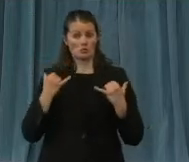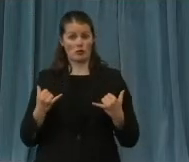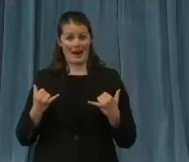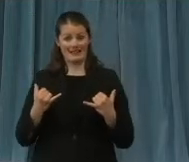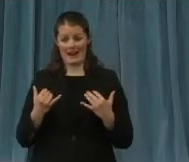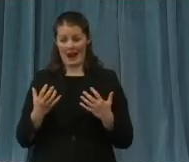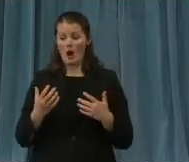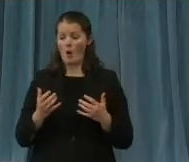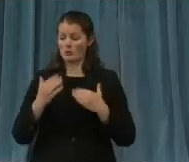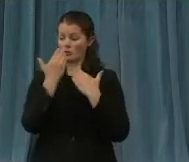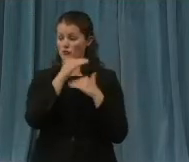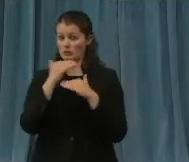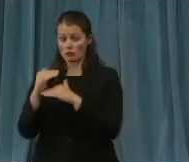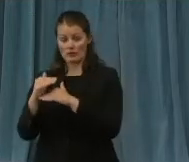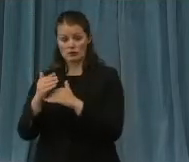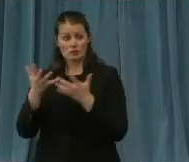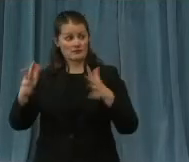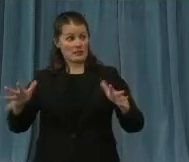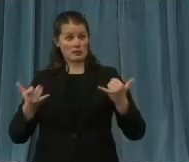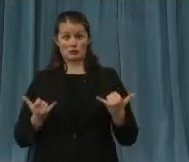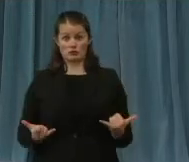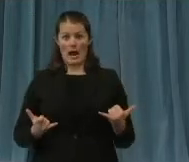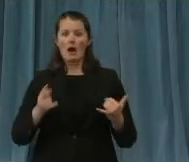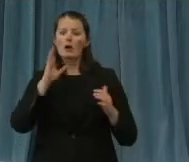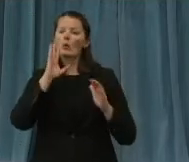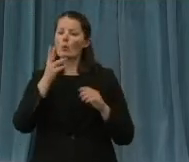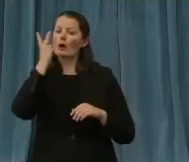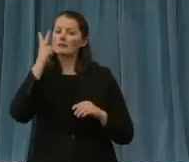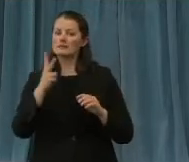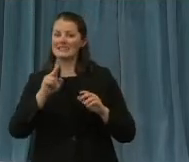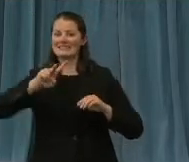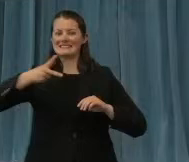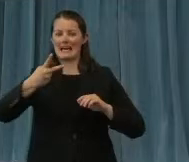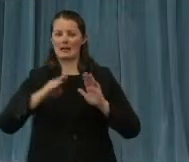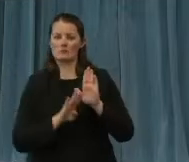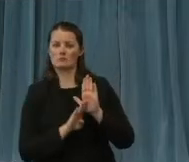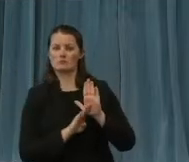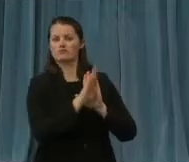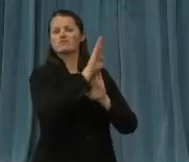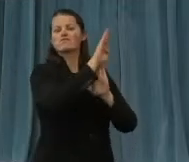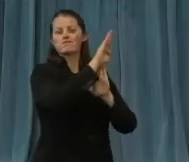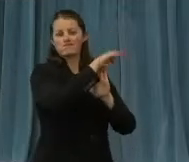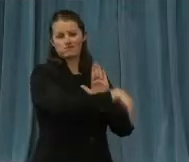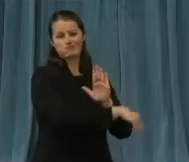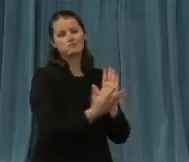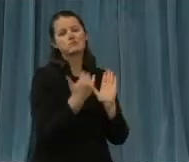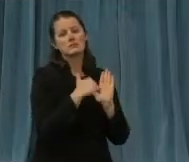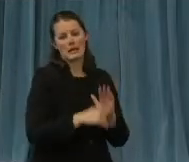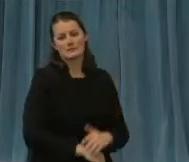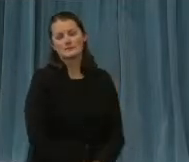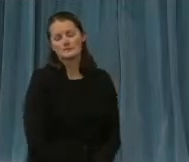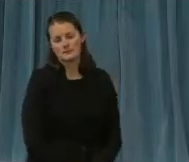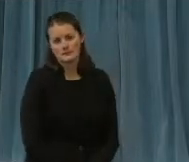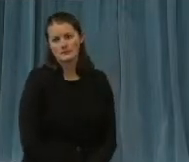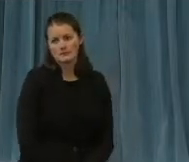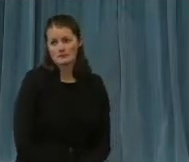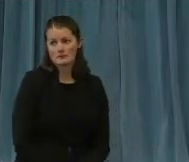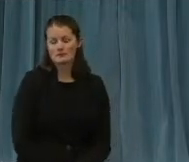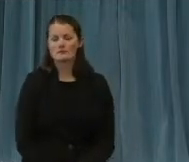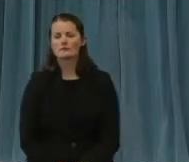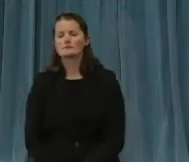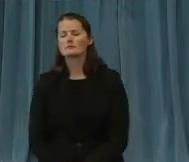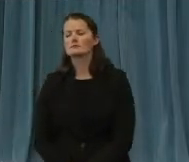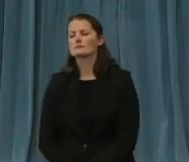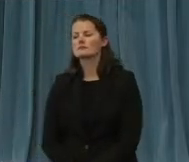Thank you all for providing that situation report. And to summarize what you have heard from the previous speakers, and this is